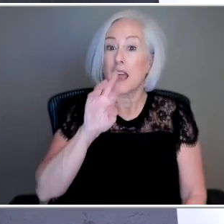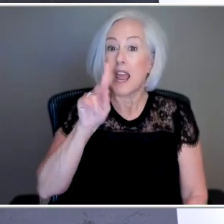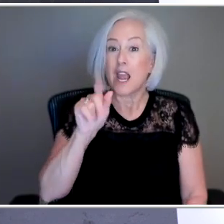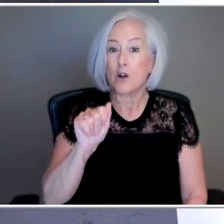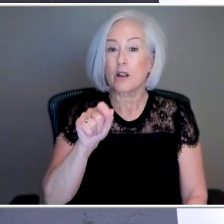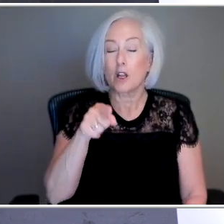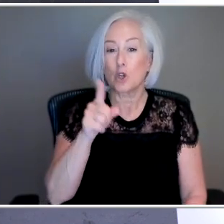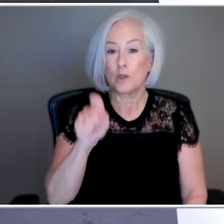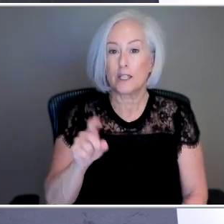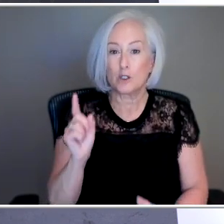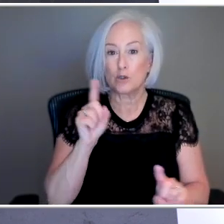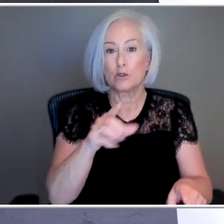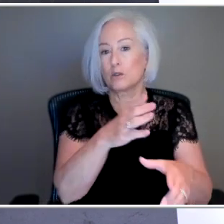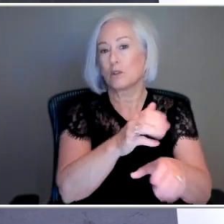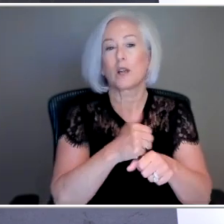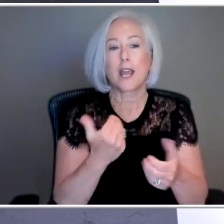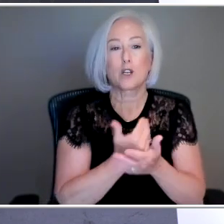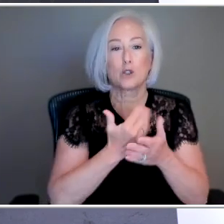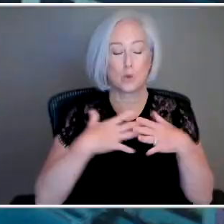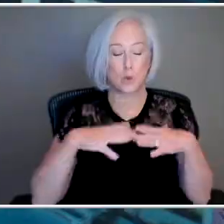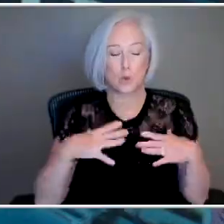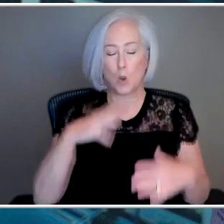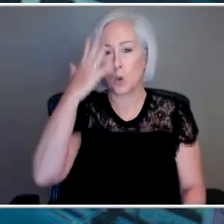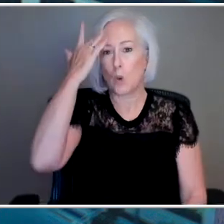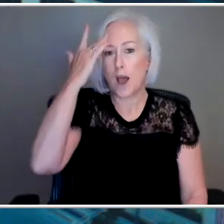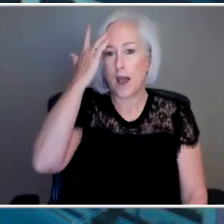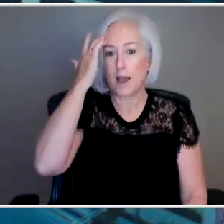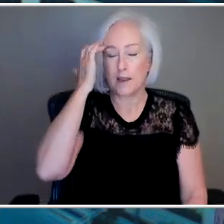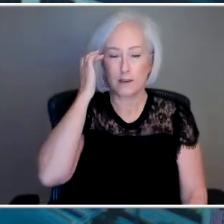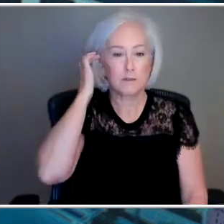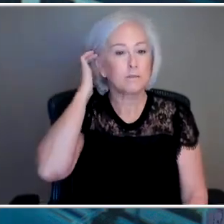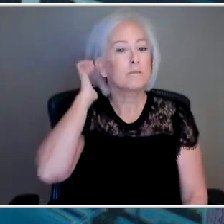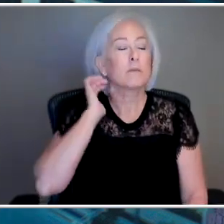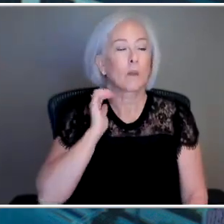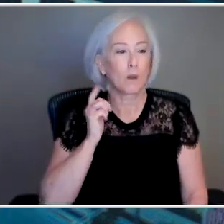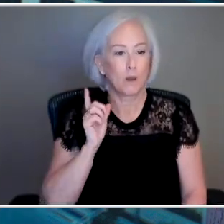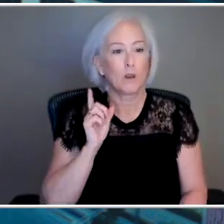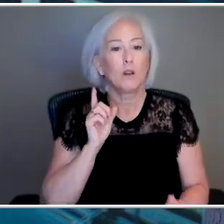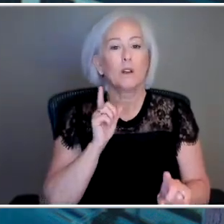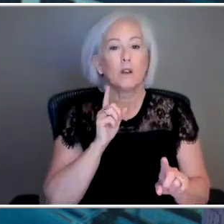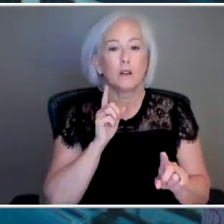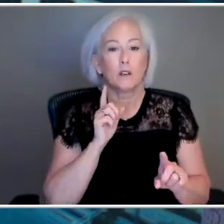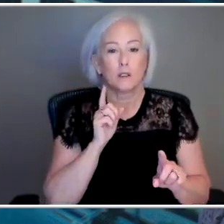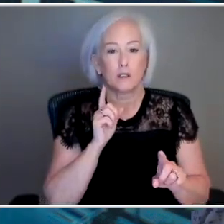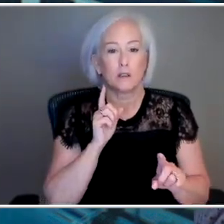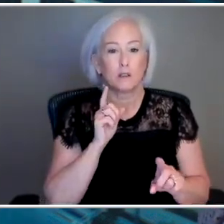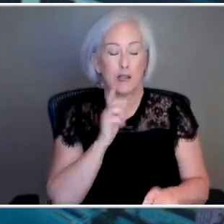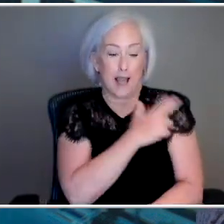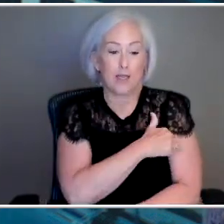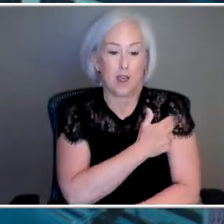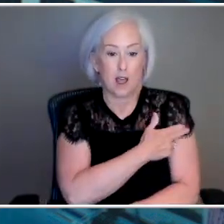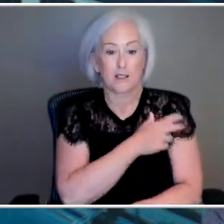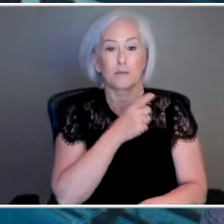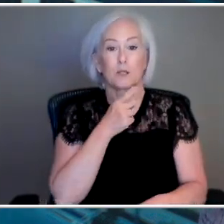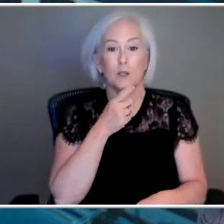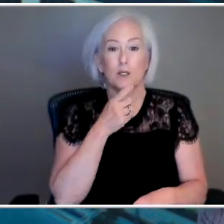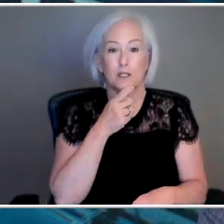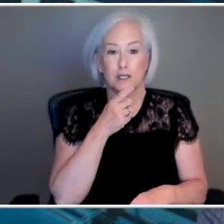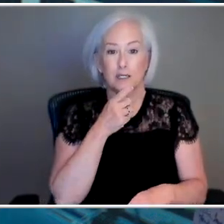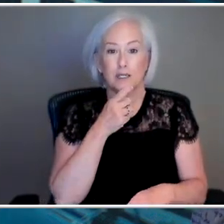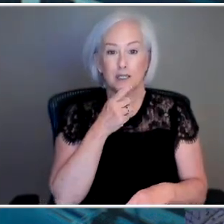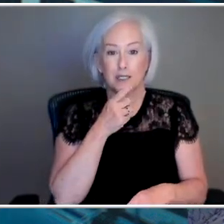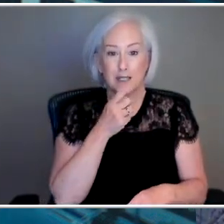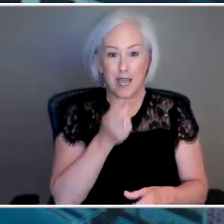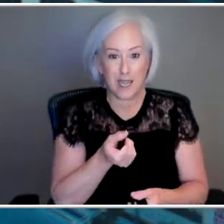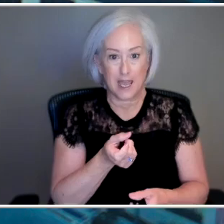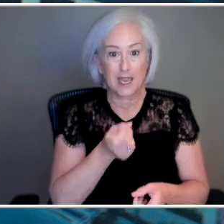new clothes. Why is that? Yes. Well, he was there because he had they had given him so many fluids.